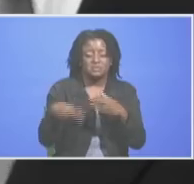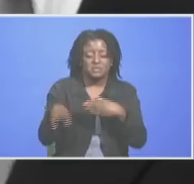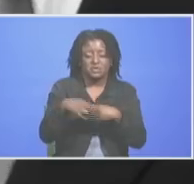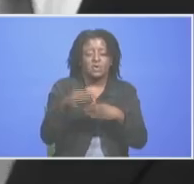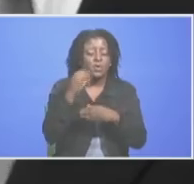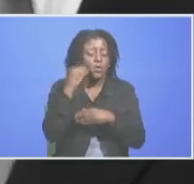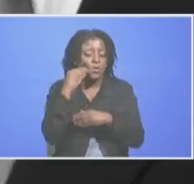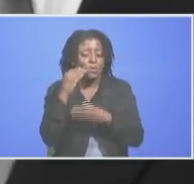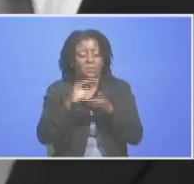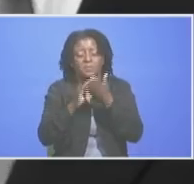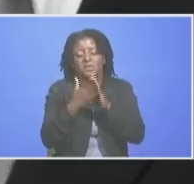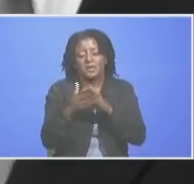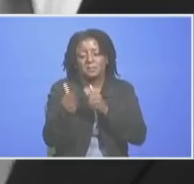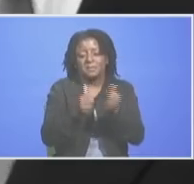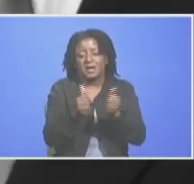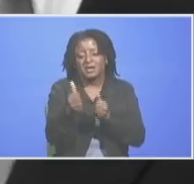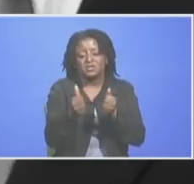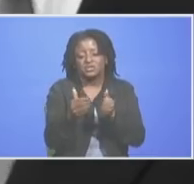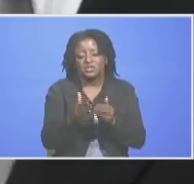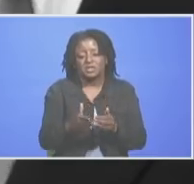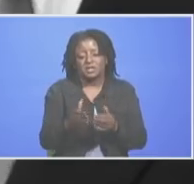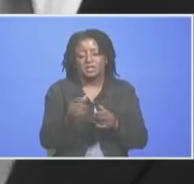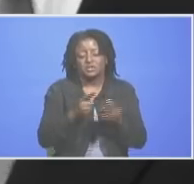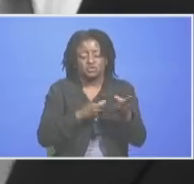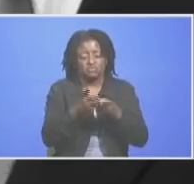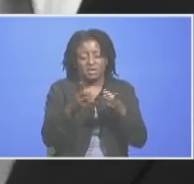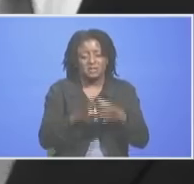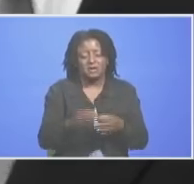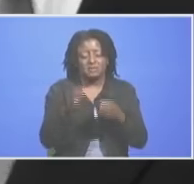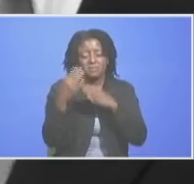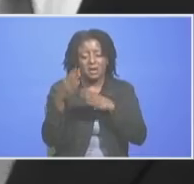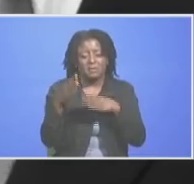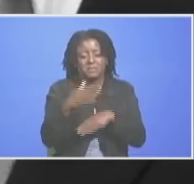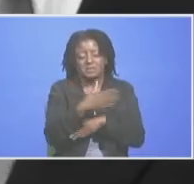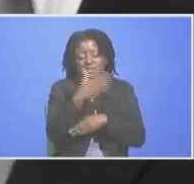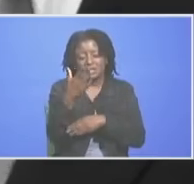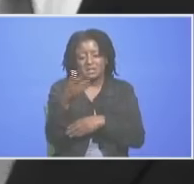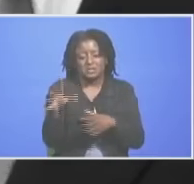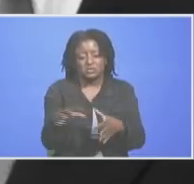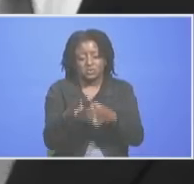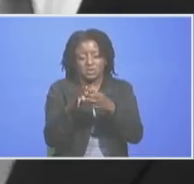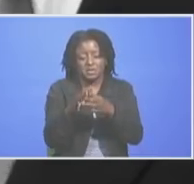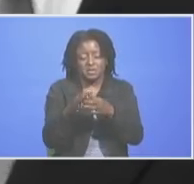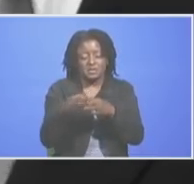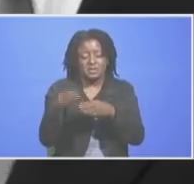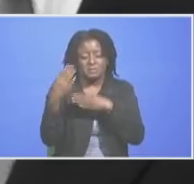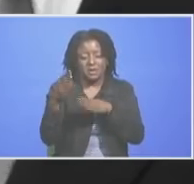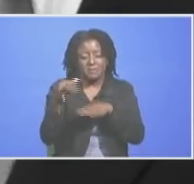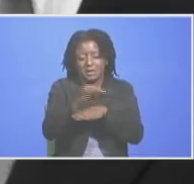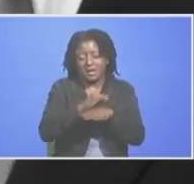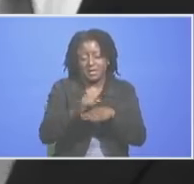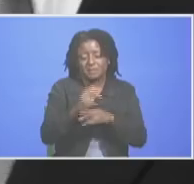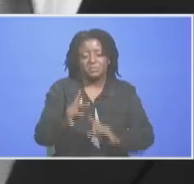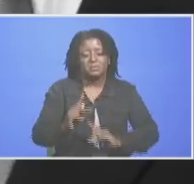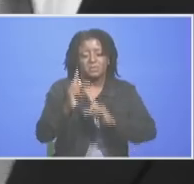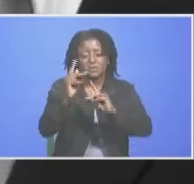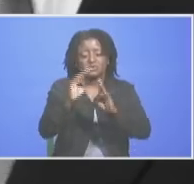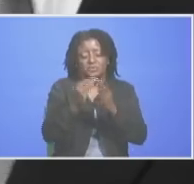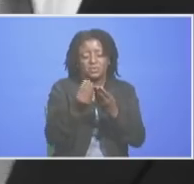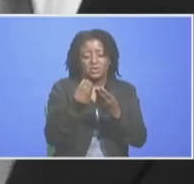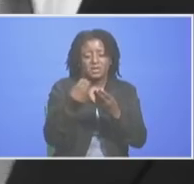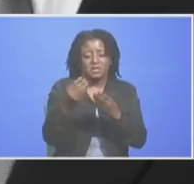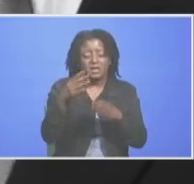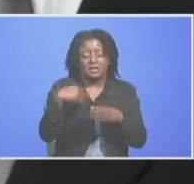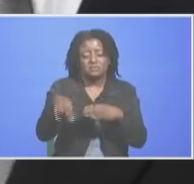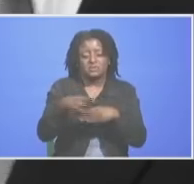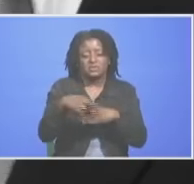Director of Bahamas Air. Johnson joined the Grand Bahama Islands Promotion Board in 1996 and returned to New Providence in